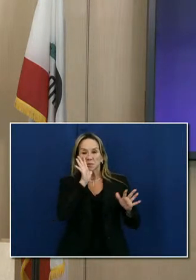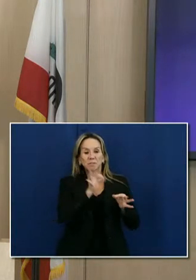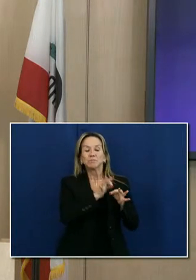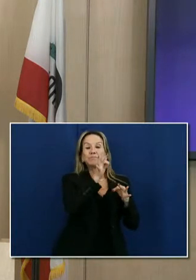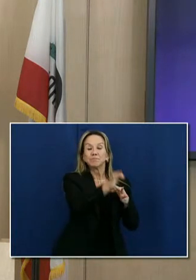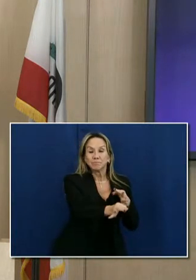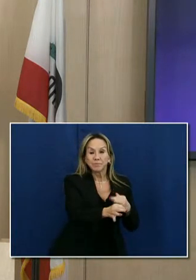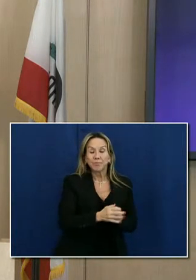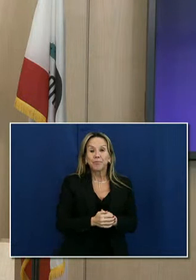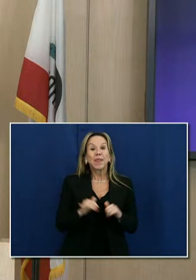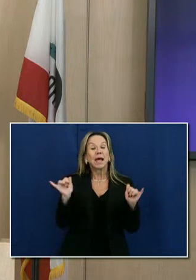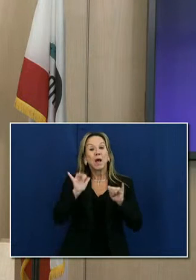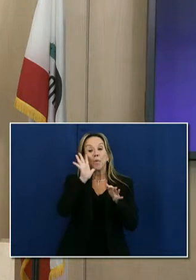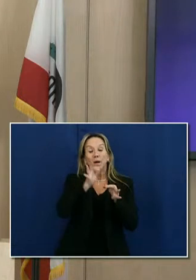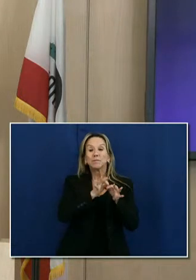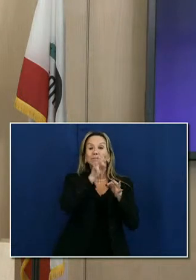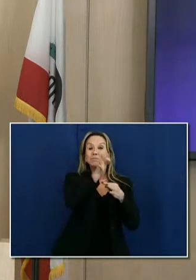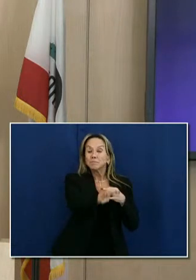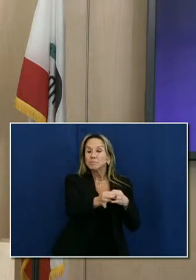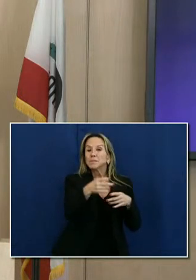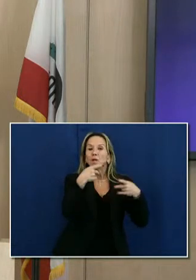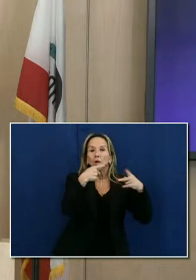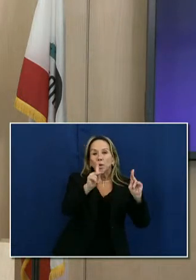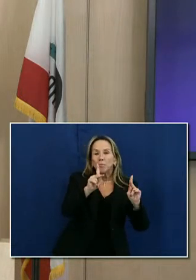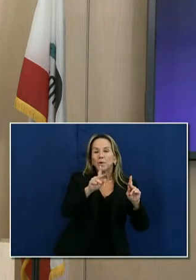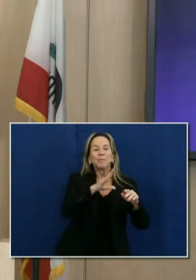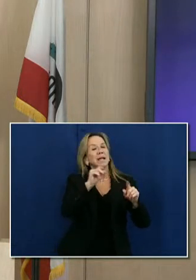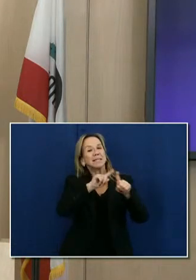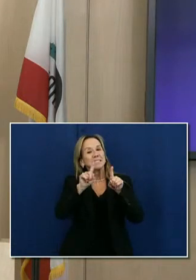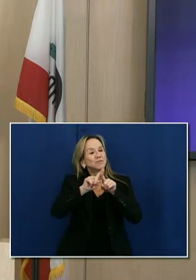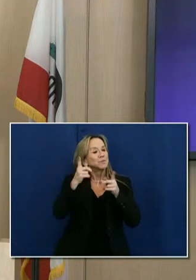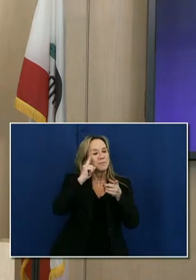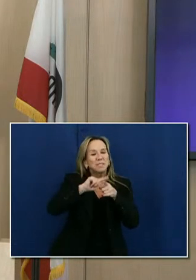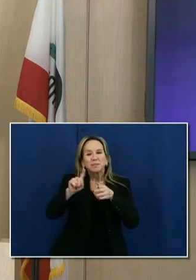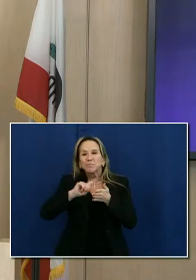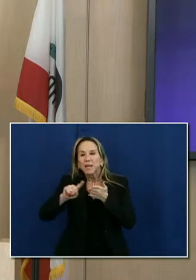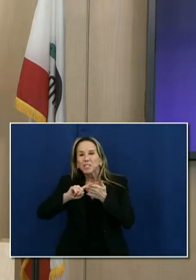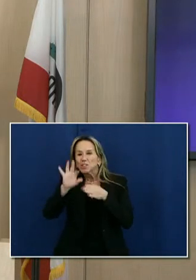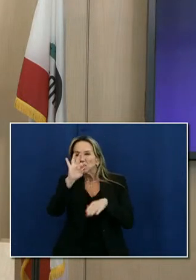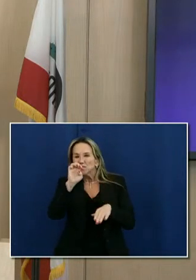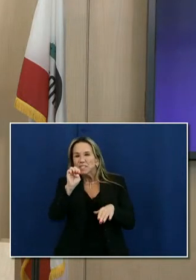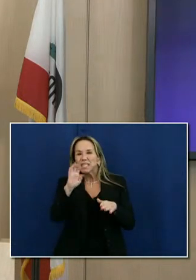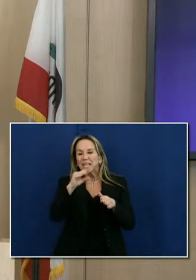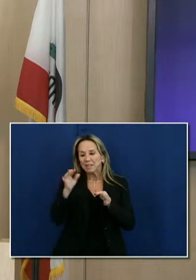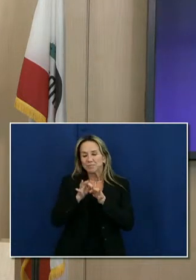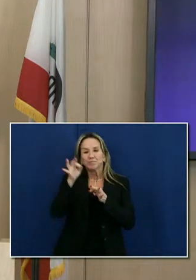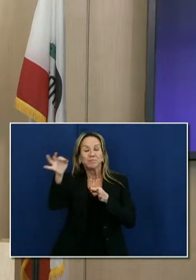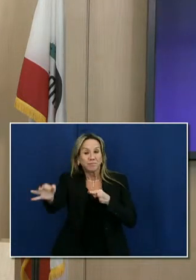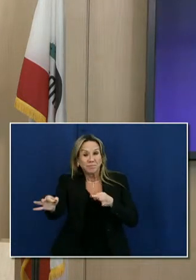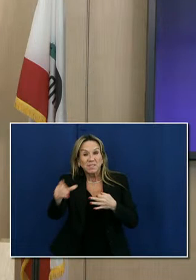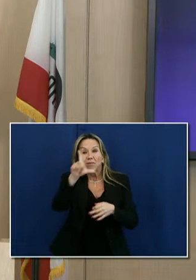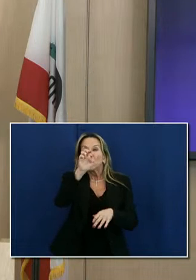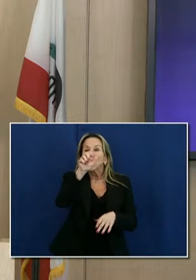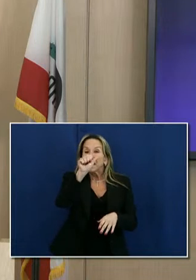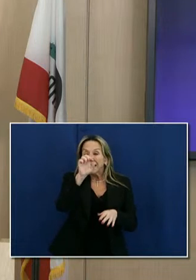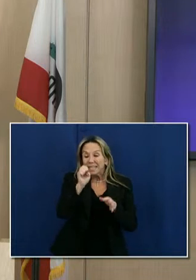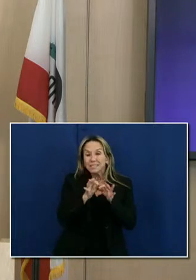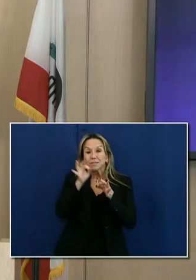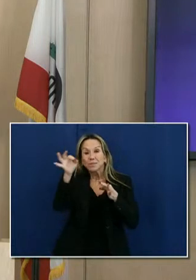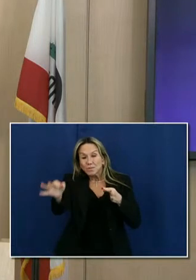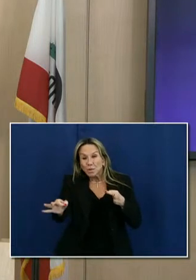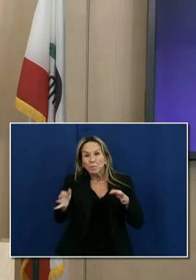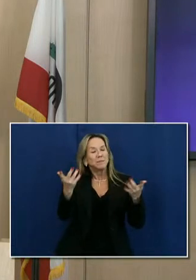also includes an extension of permit and inspection fee waivers and deferrals, lease payment deferrals, ordinance